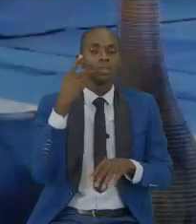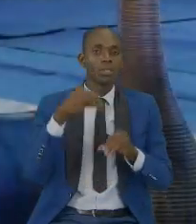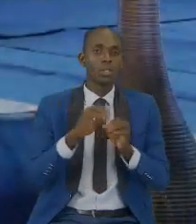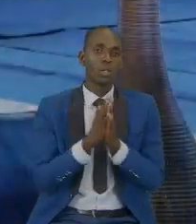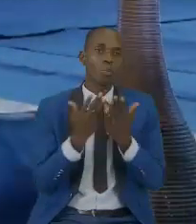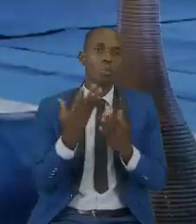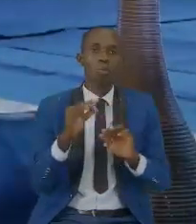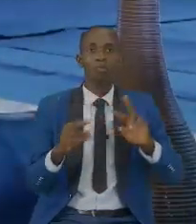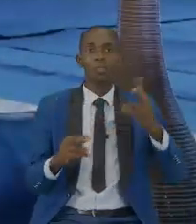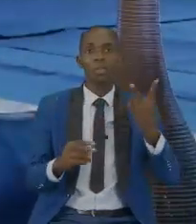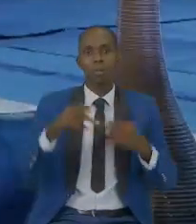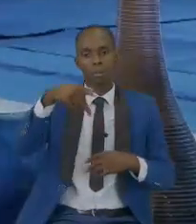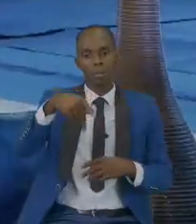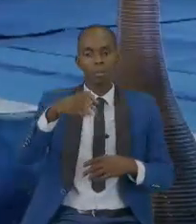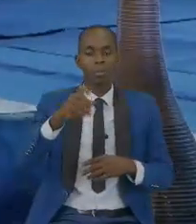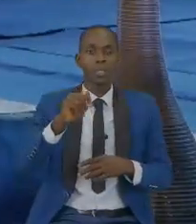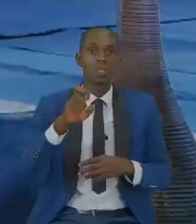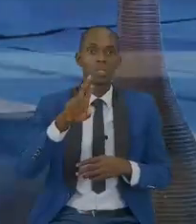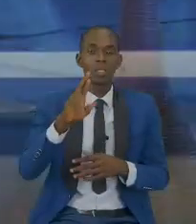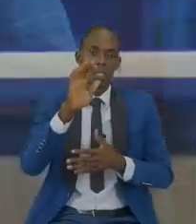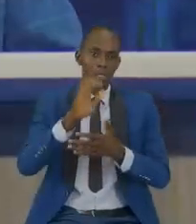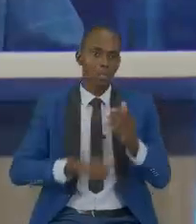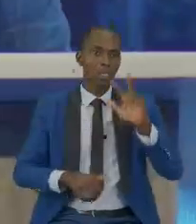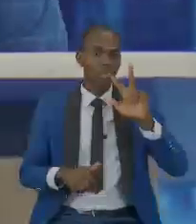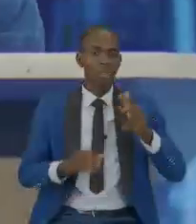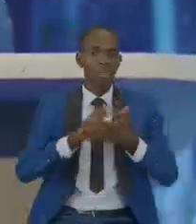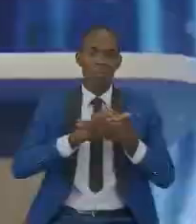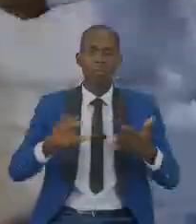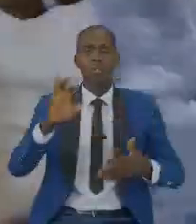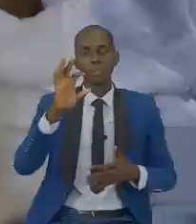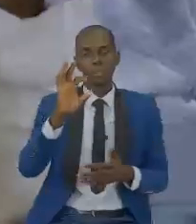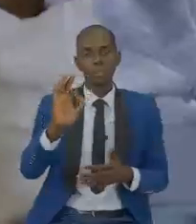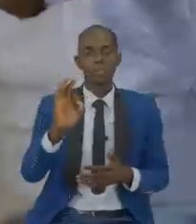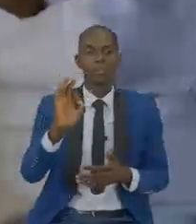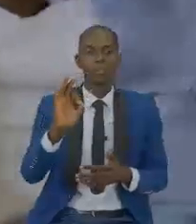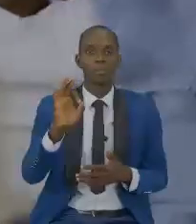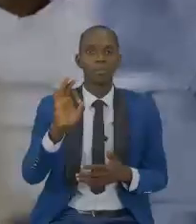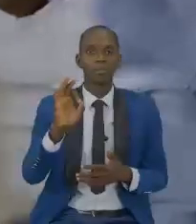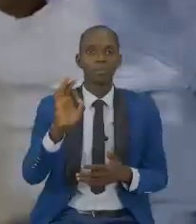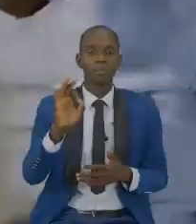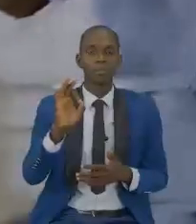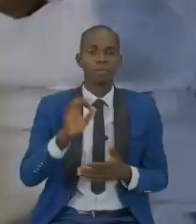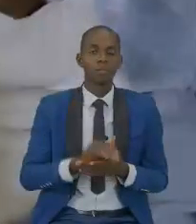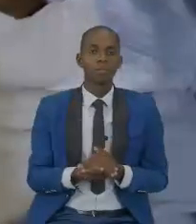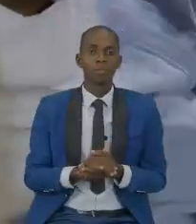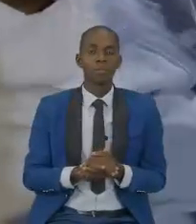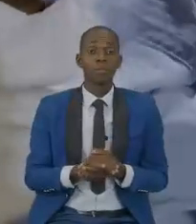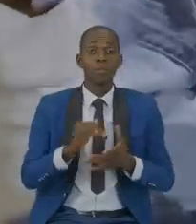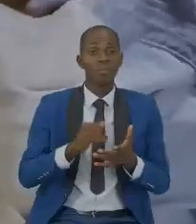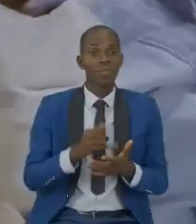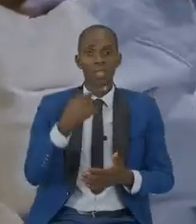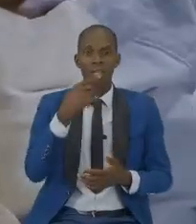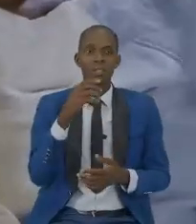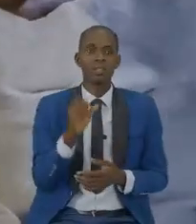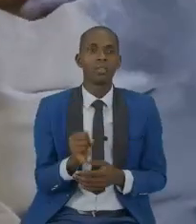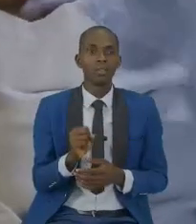3. I'm reading from verse 9. 2 Peter, chapter 3, we're looking at verse 9. It says,